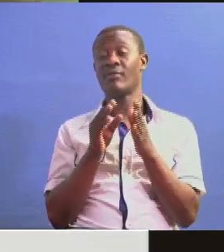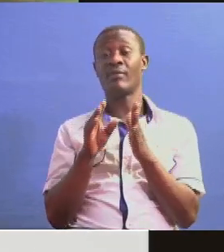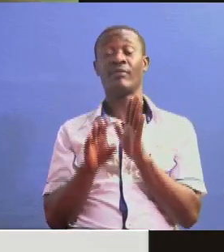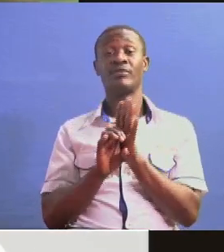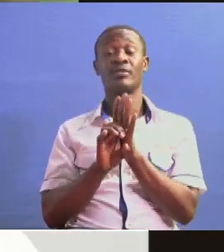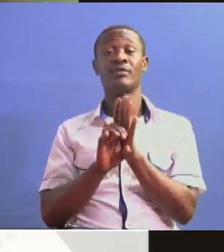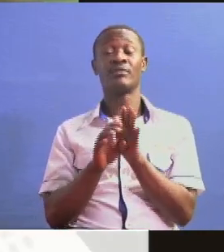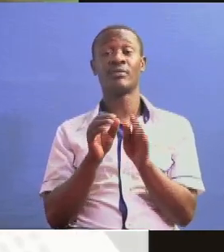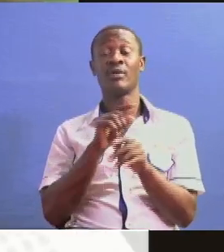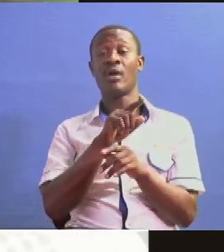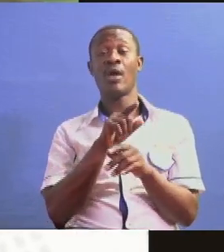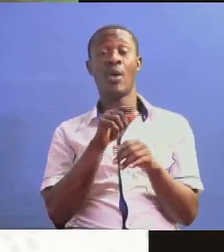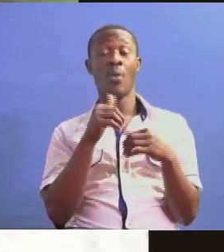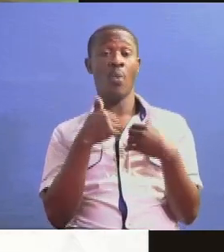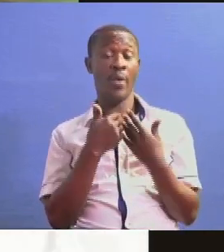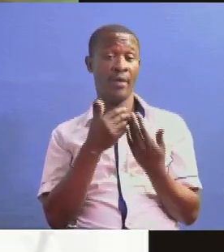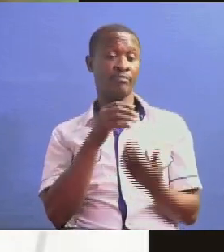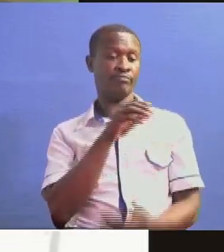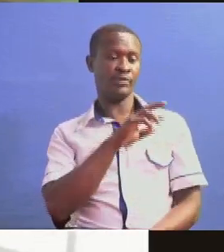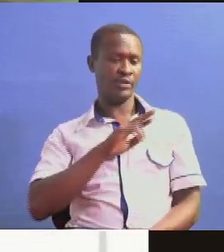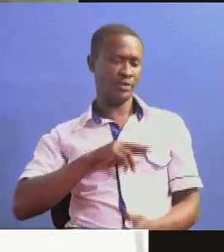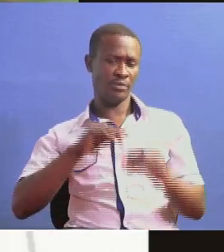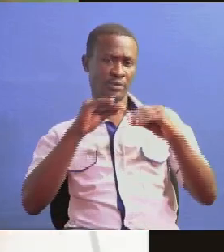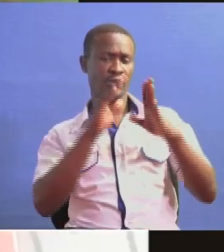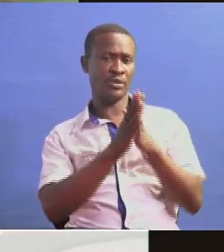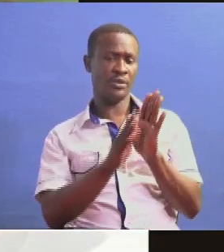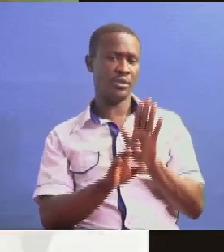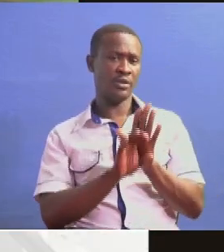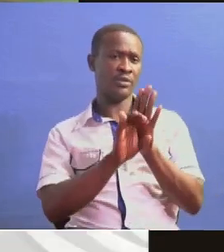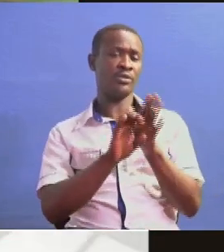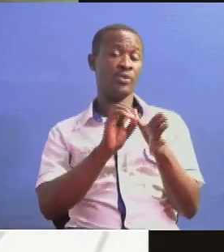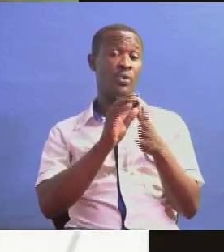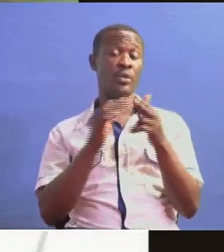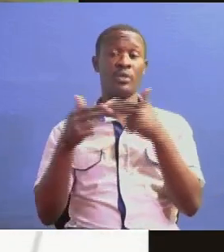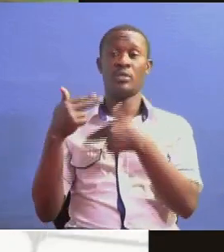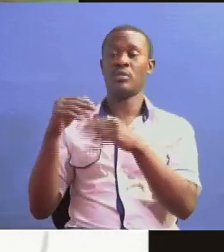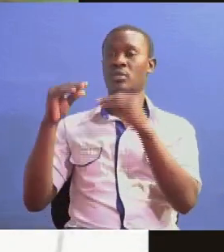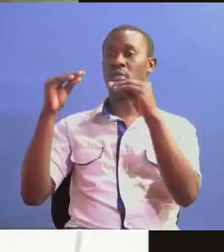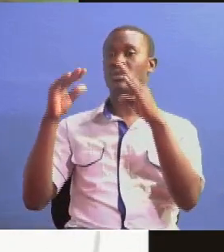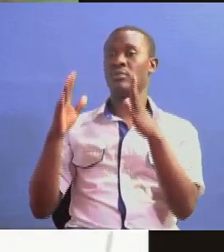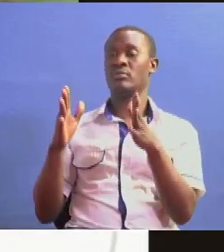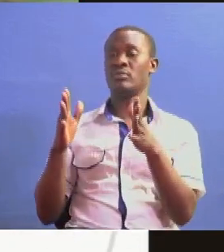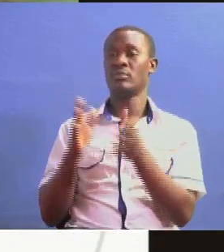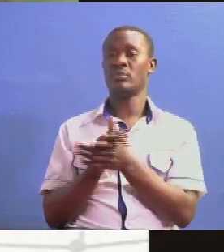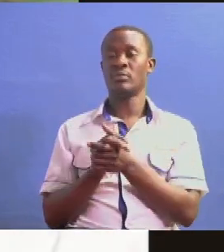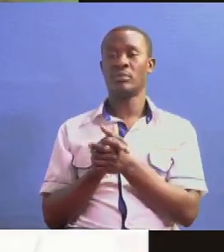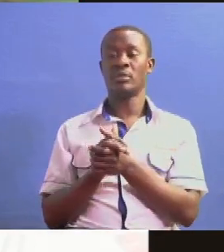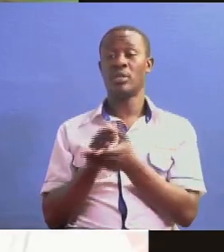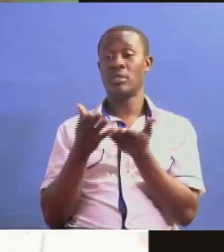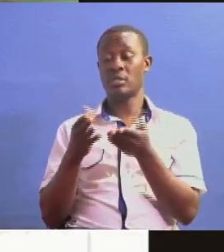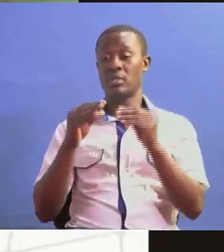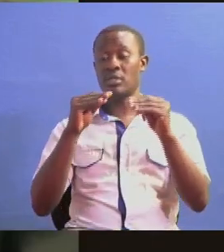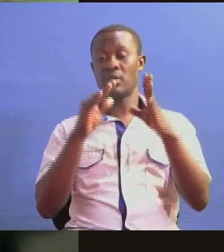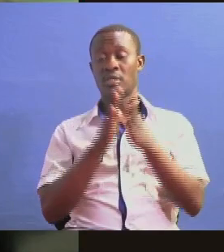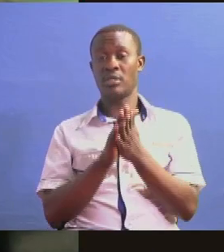we have a CRA teacher, for example, or a history teacher, this teacher, if